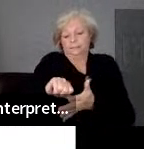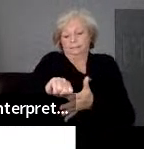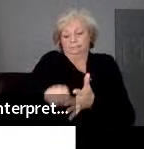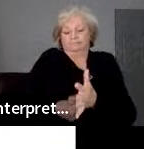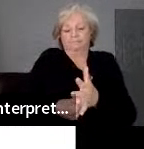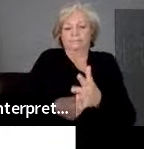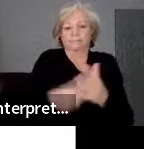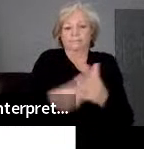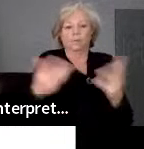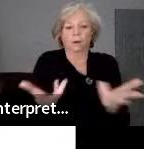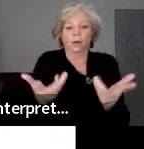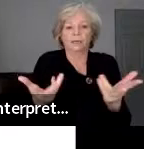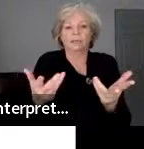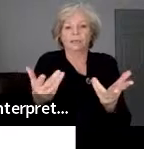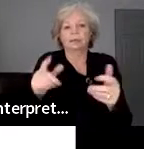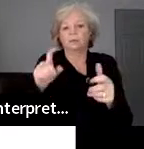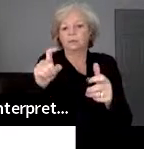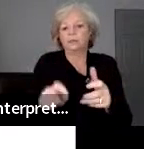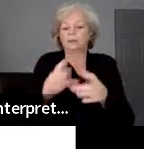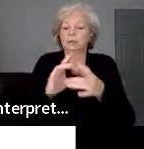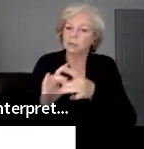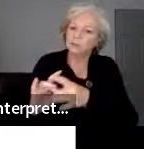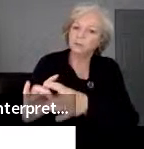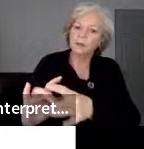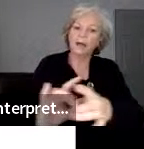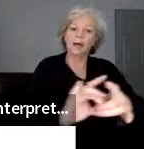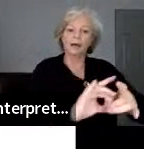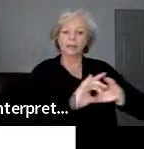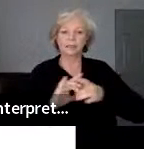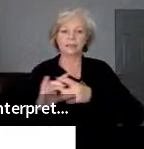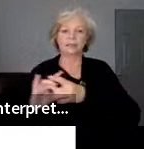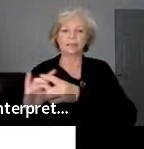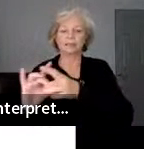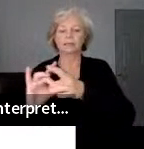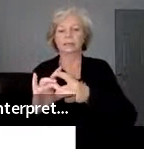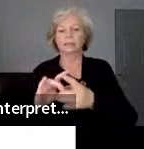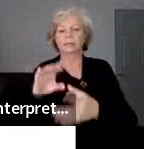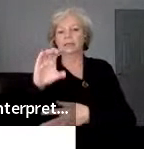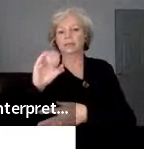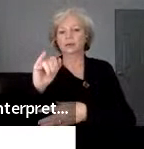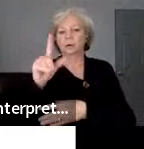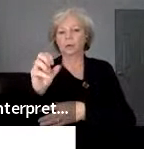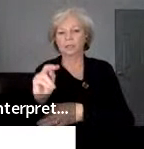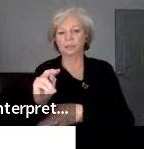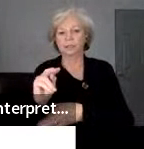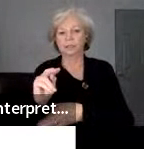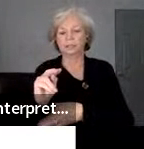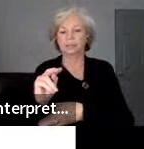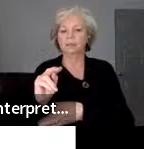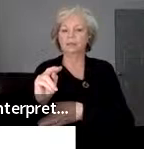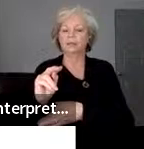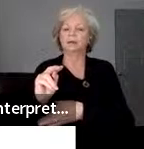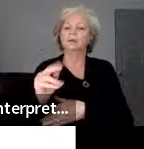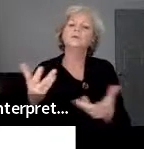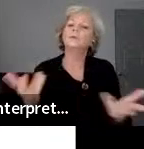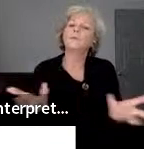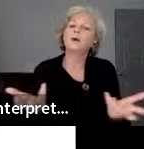to work collectively in coalition. So partner with us,